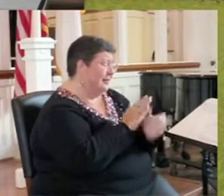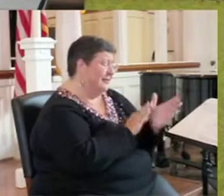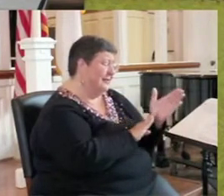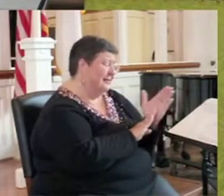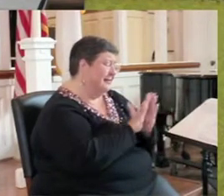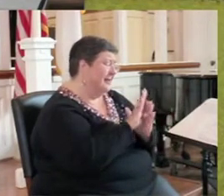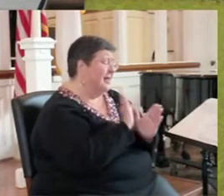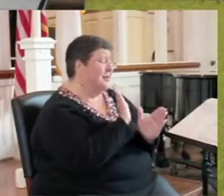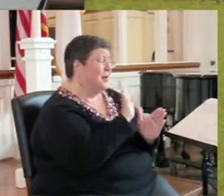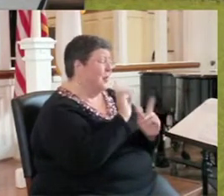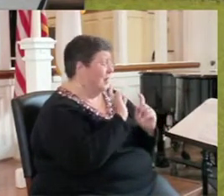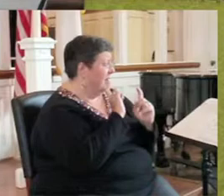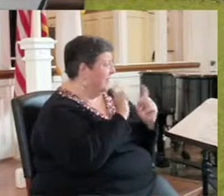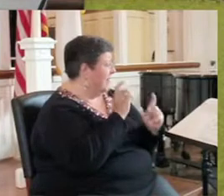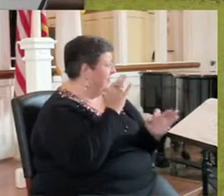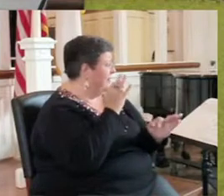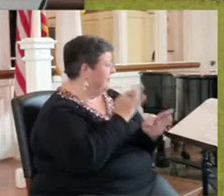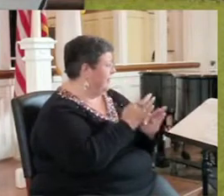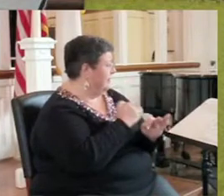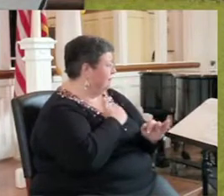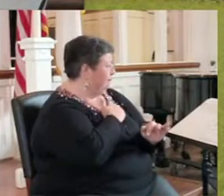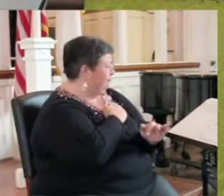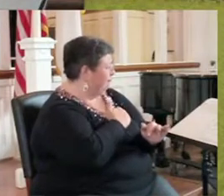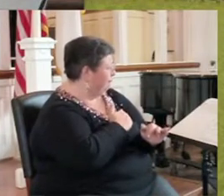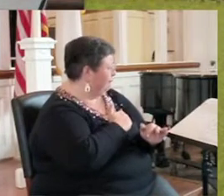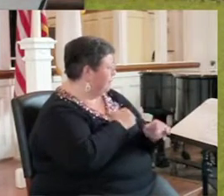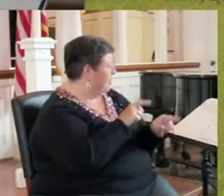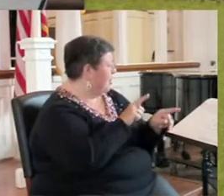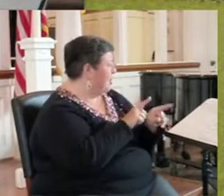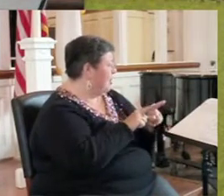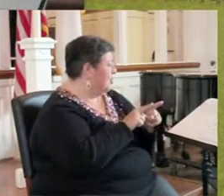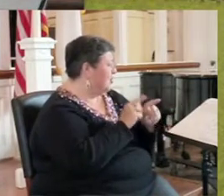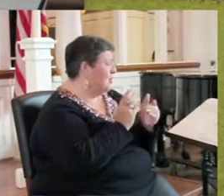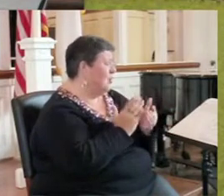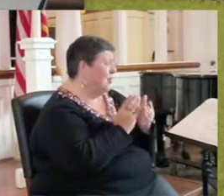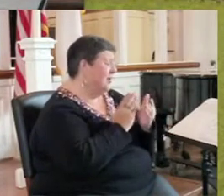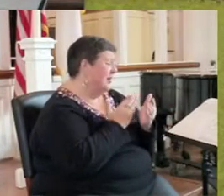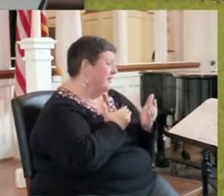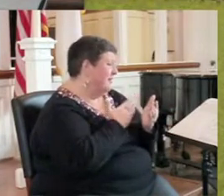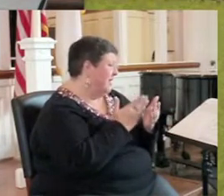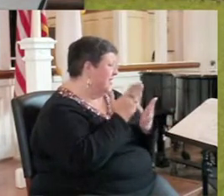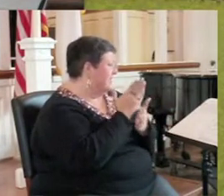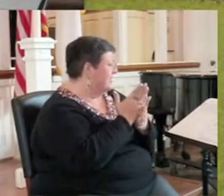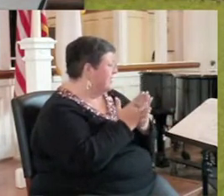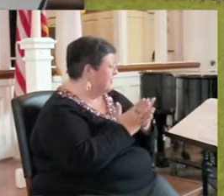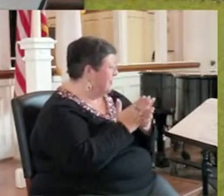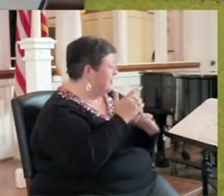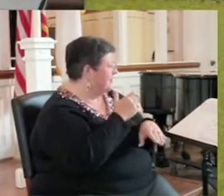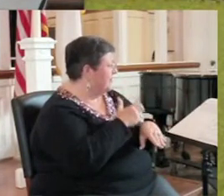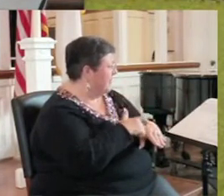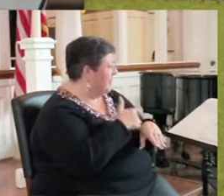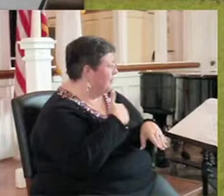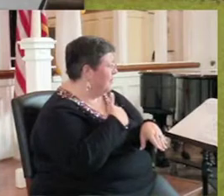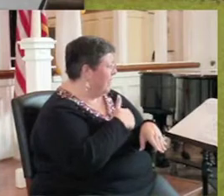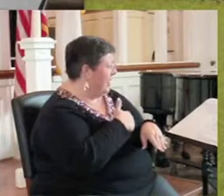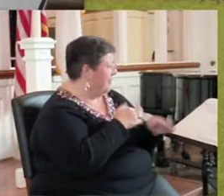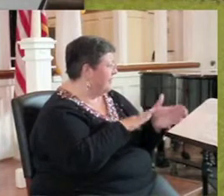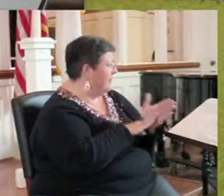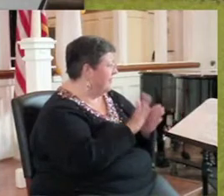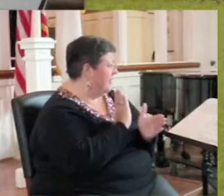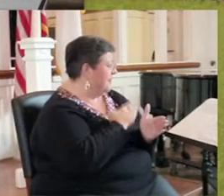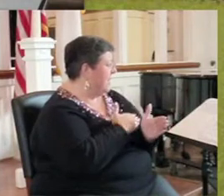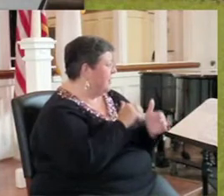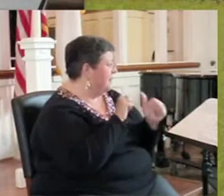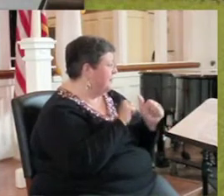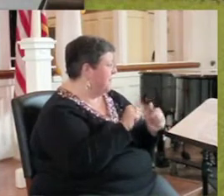We sorrowfully also confess, O God, that in some instances we have developed our